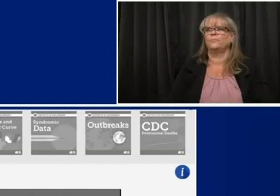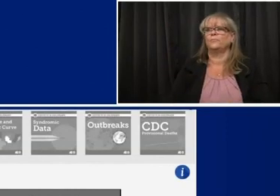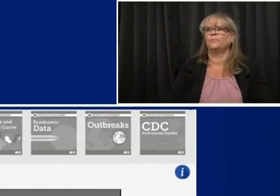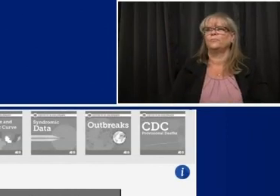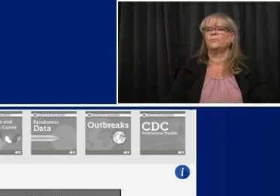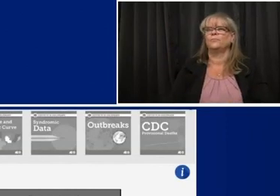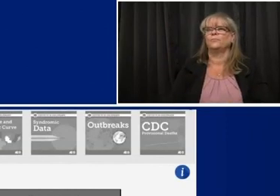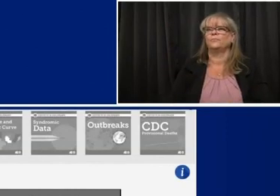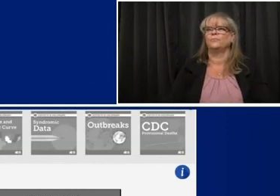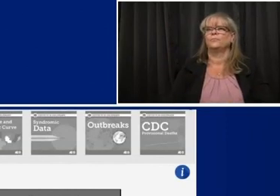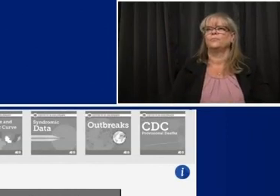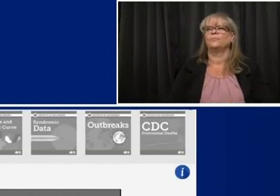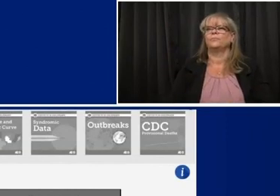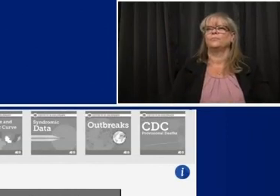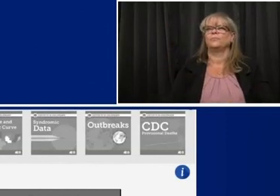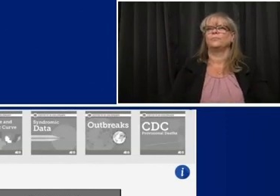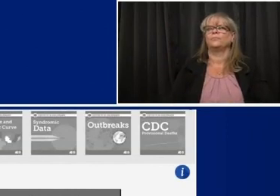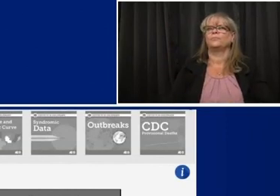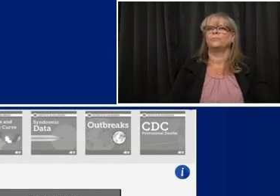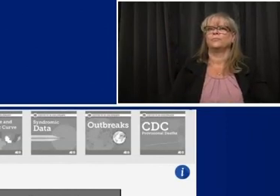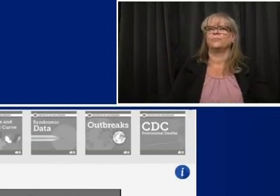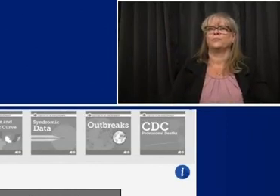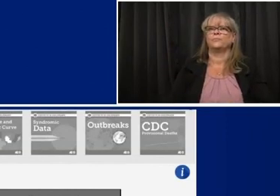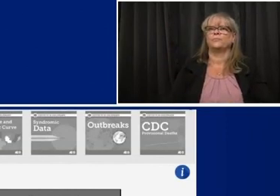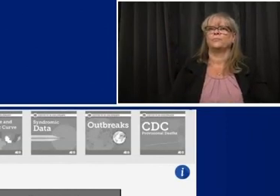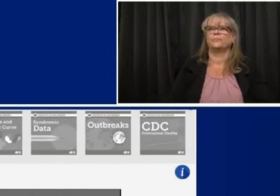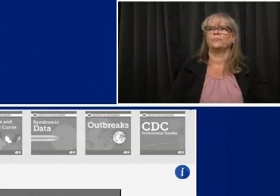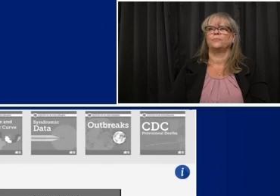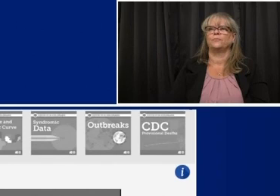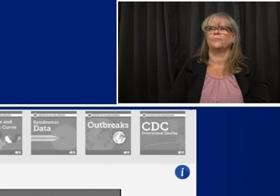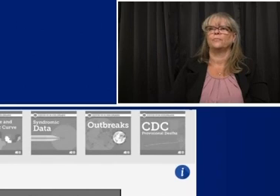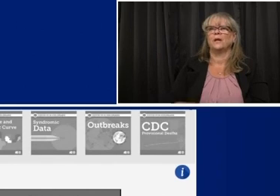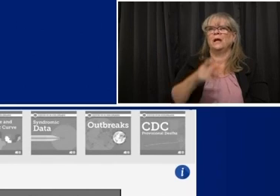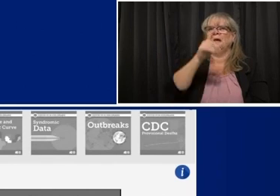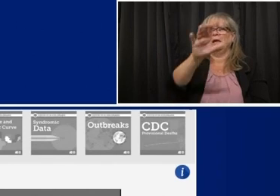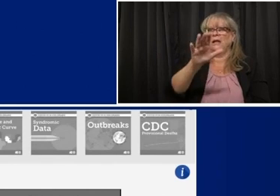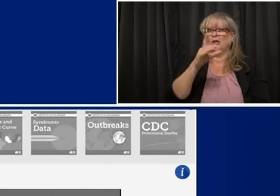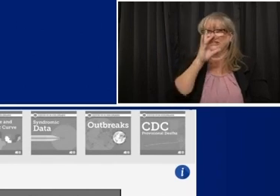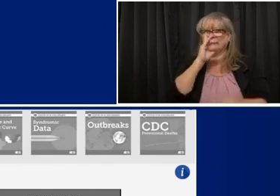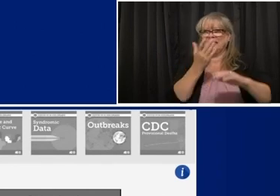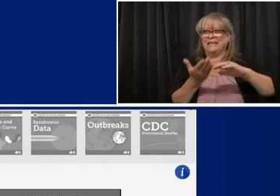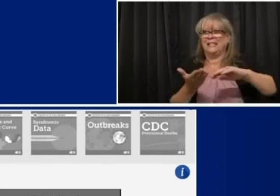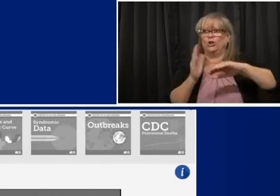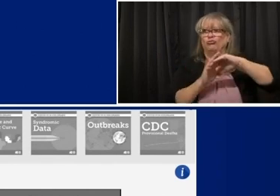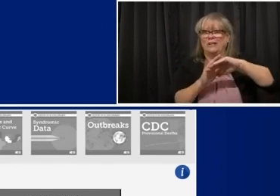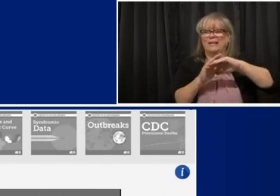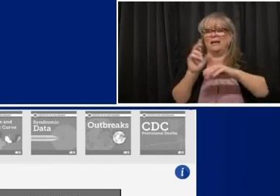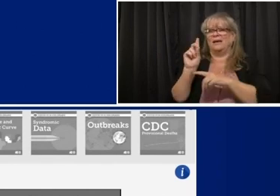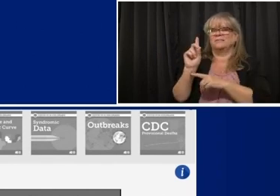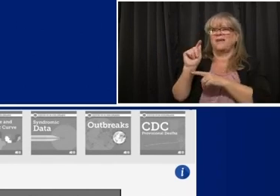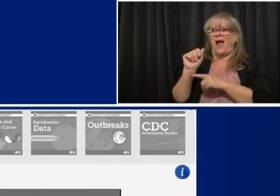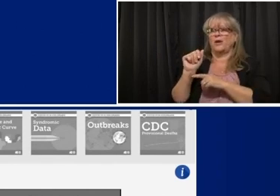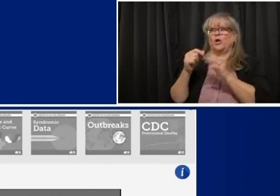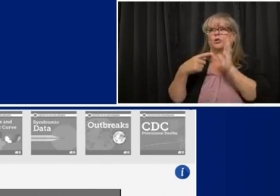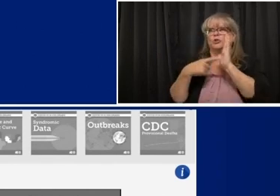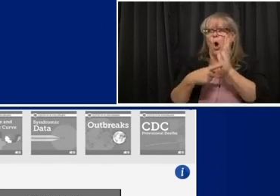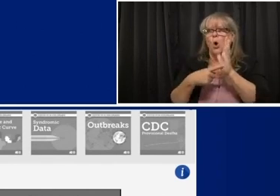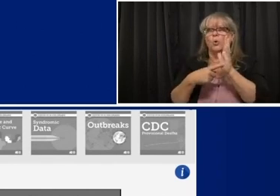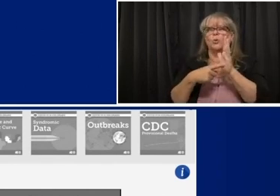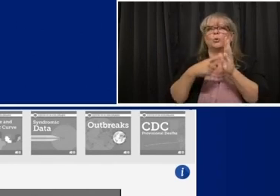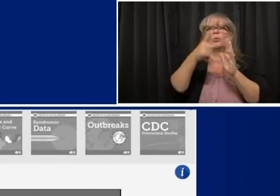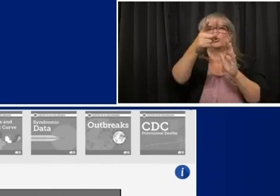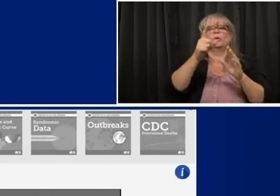So this is where we have a significant increase in the amount of data we're showing around hospitalizations. We are both